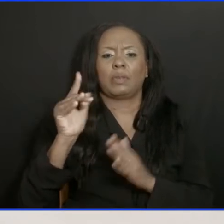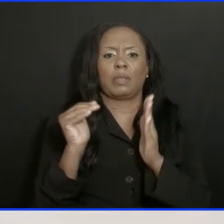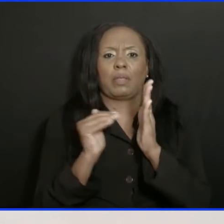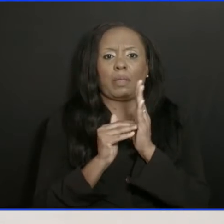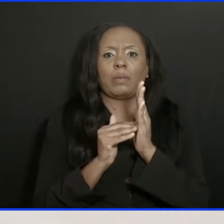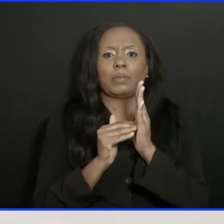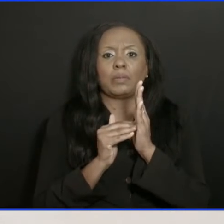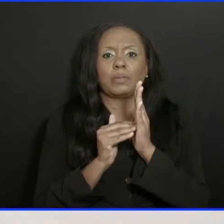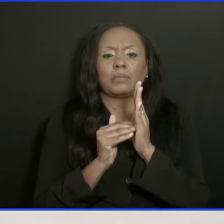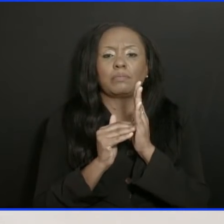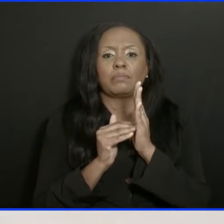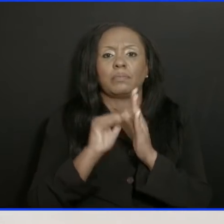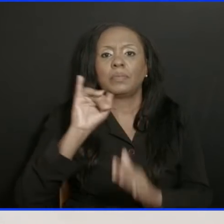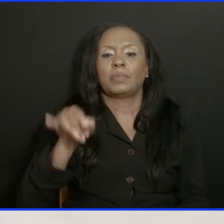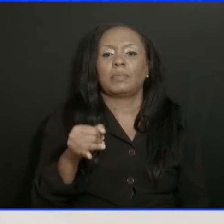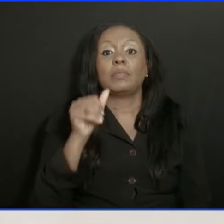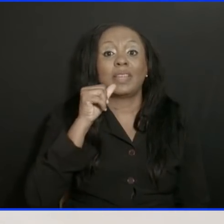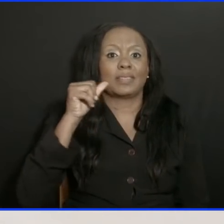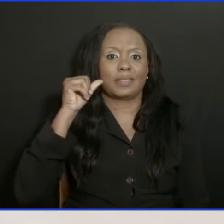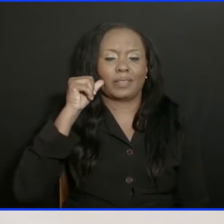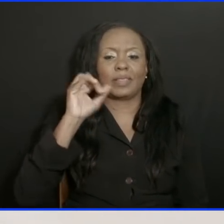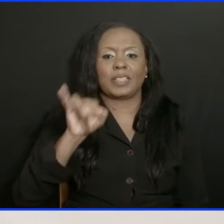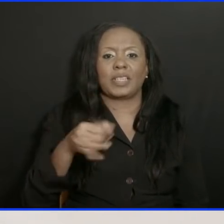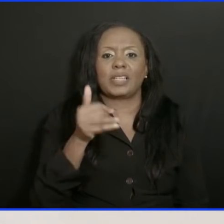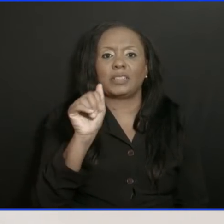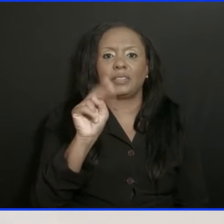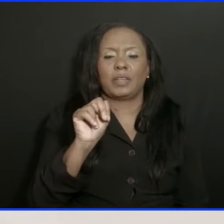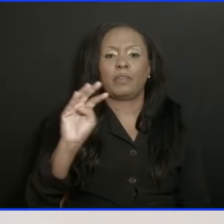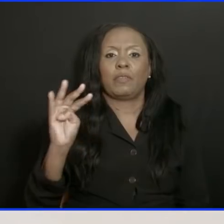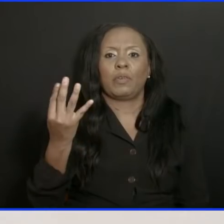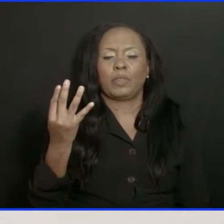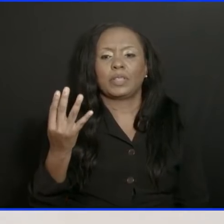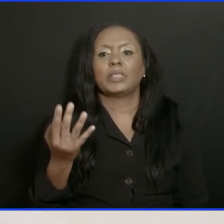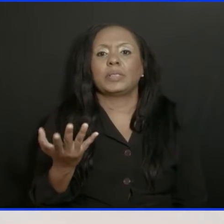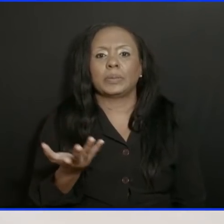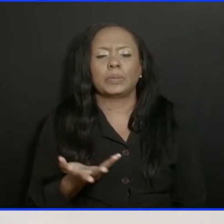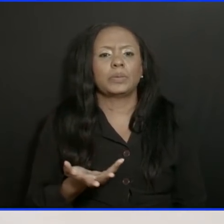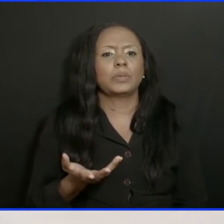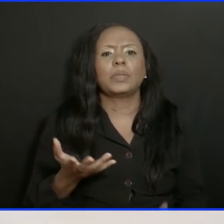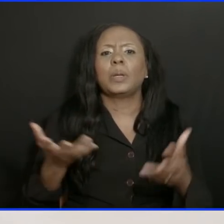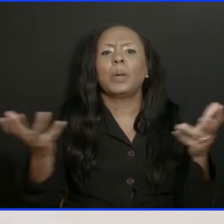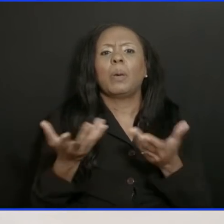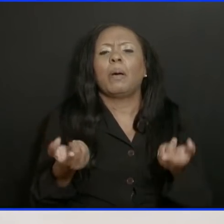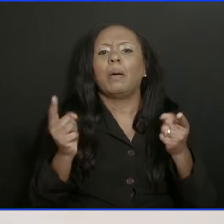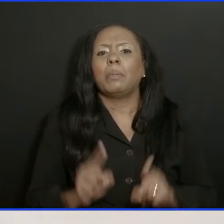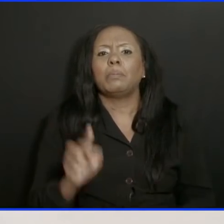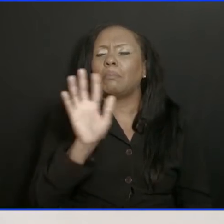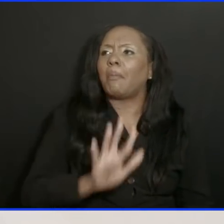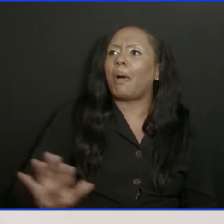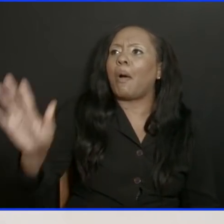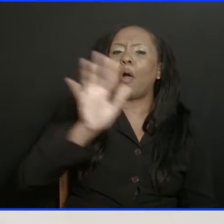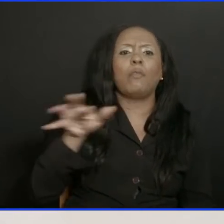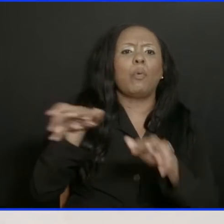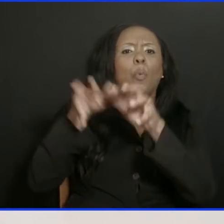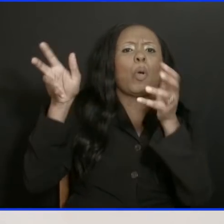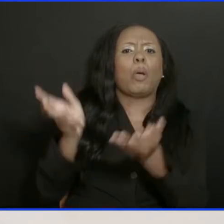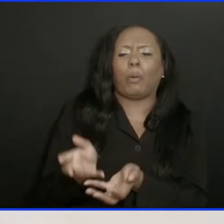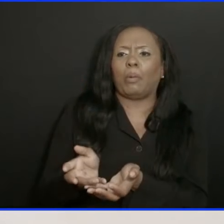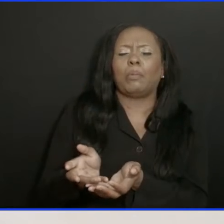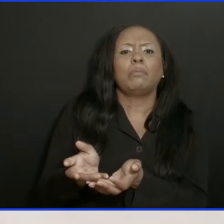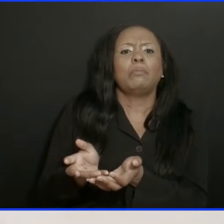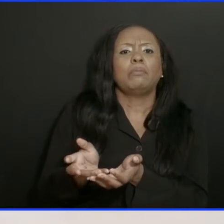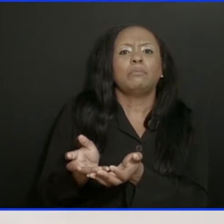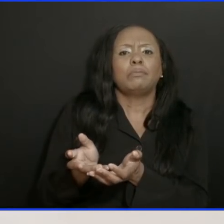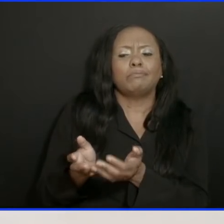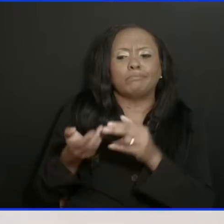cases on January 4th. So that there's a trend here as to what is happening globally, and